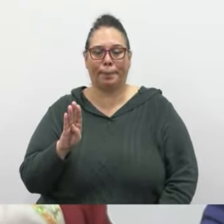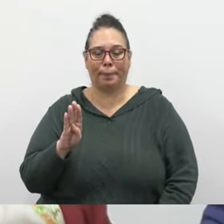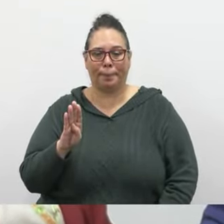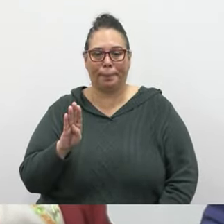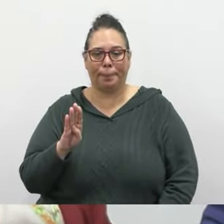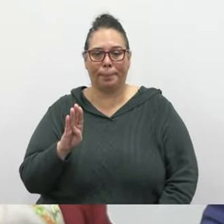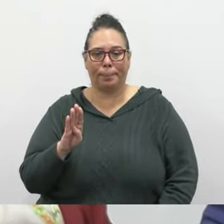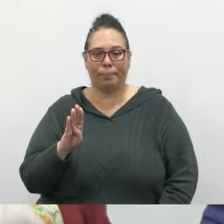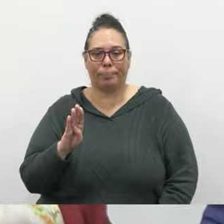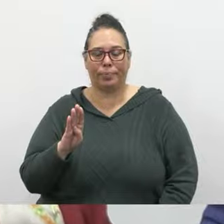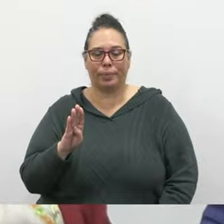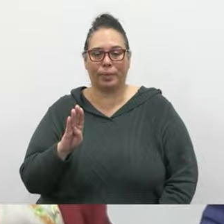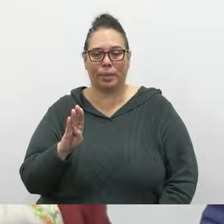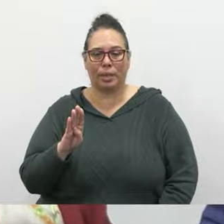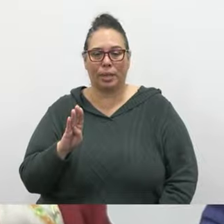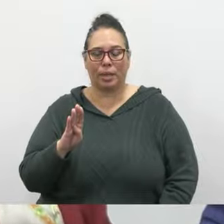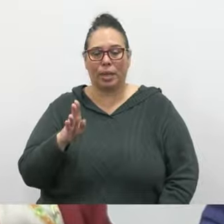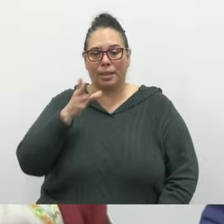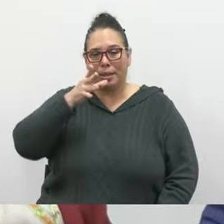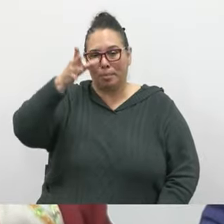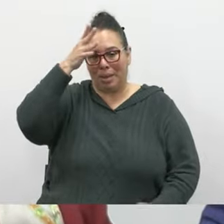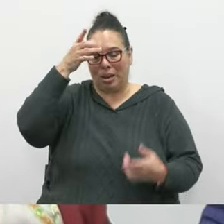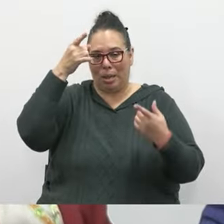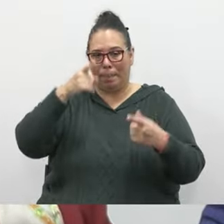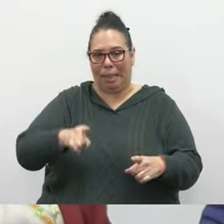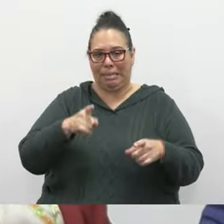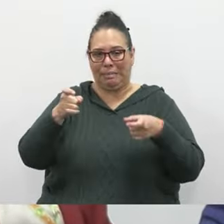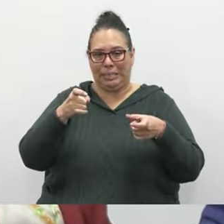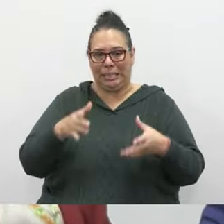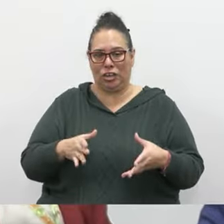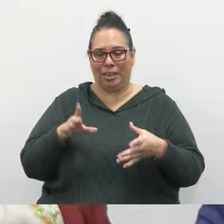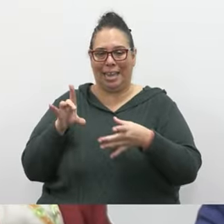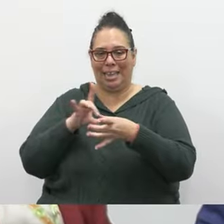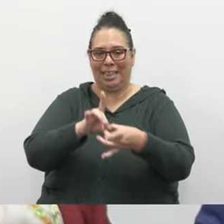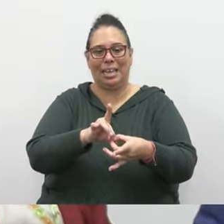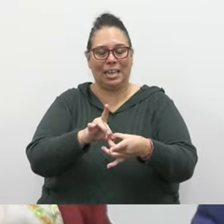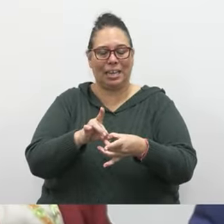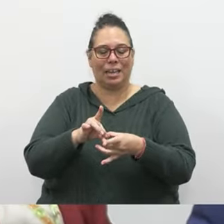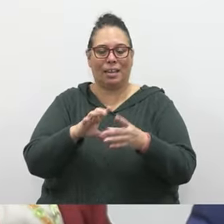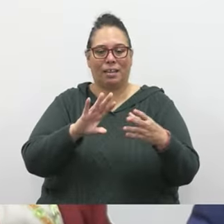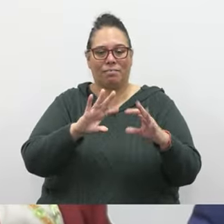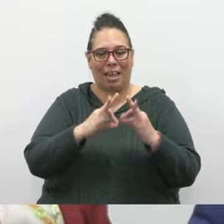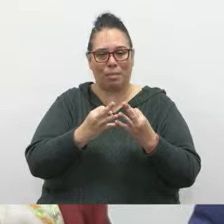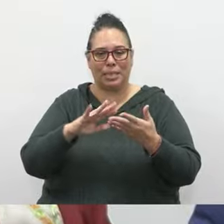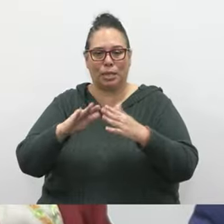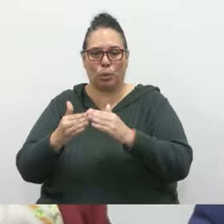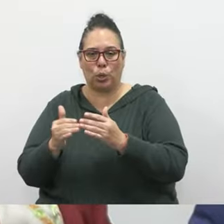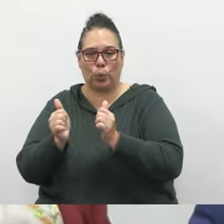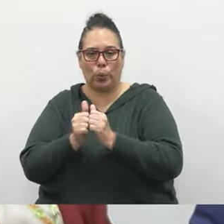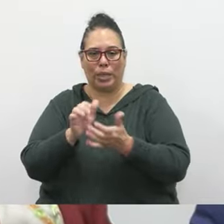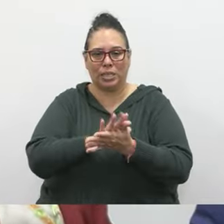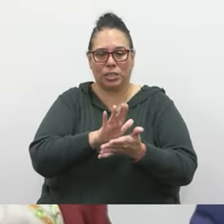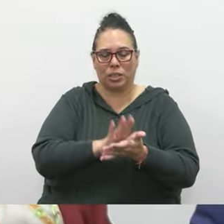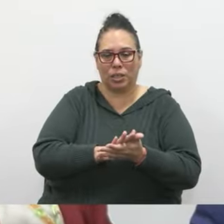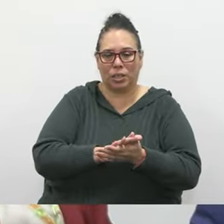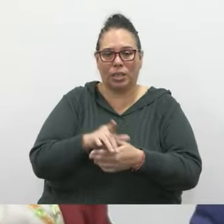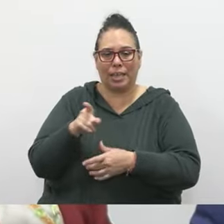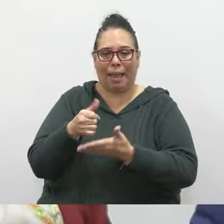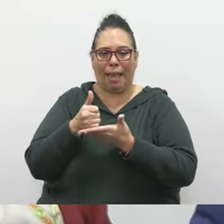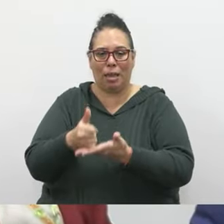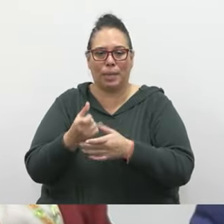With the parent and compliance facilitator, they link families and community with our schools. Ms. Lloyd helps with the